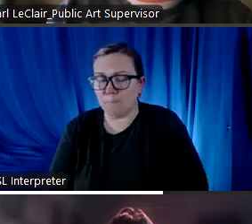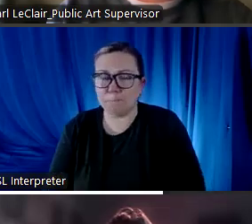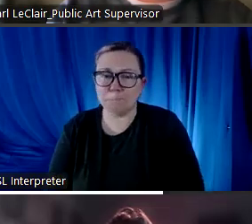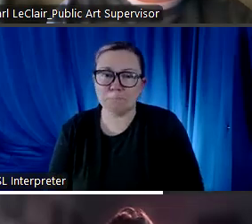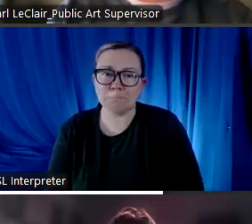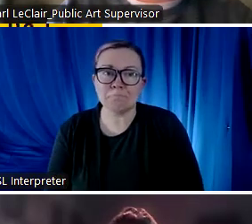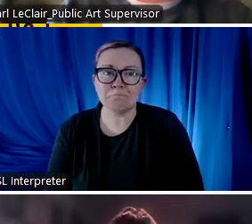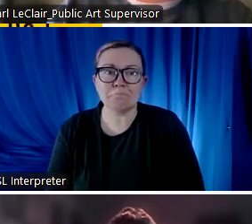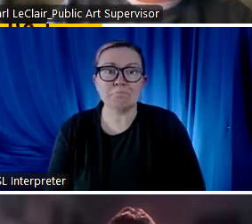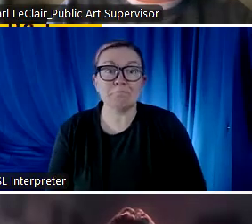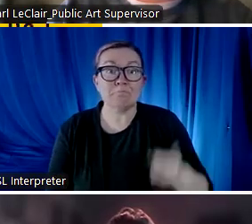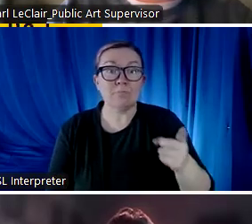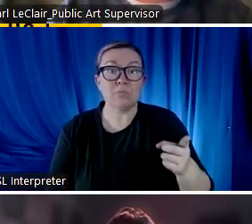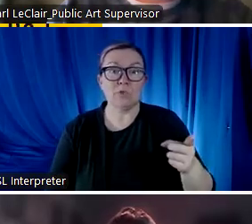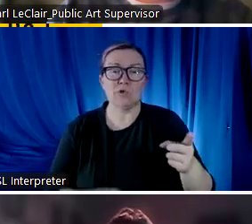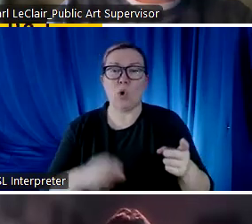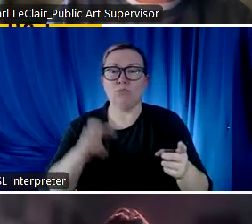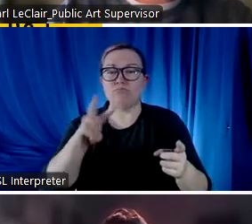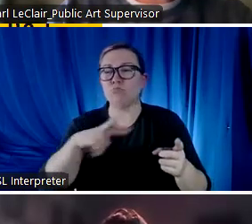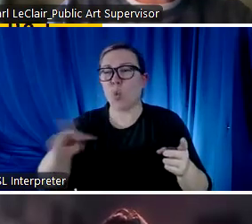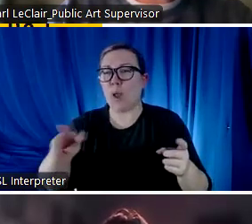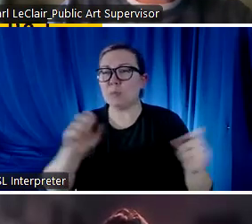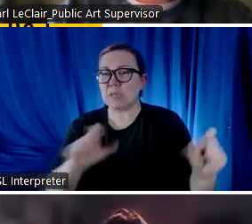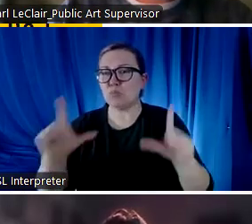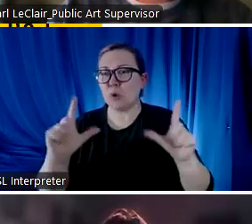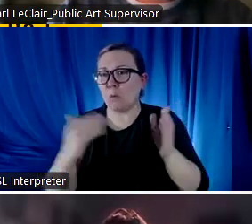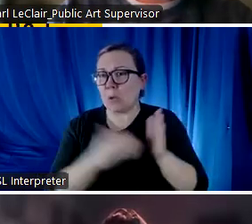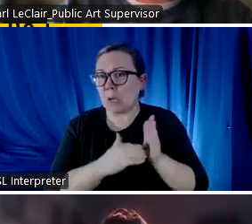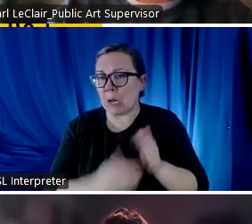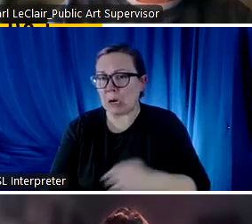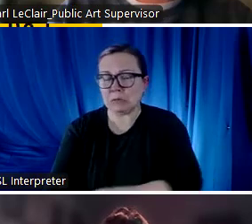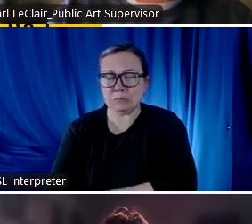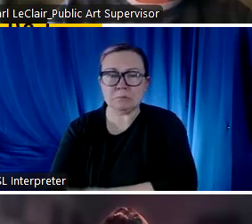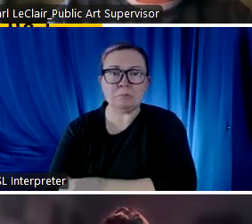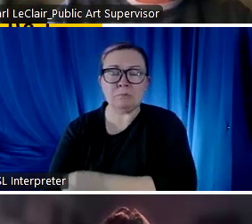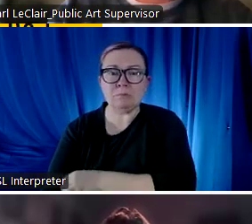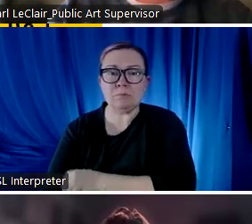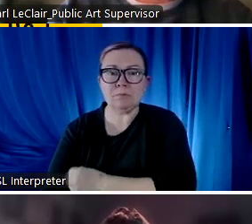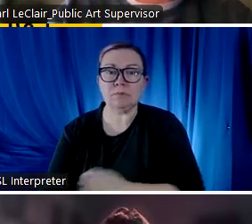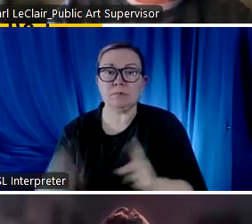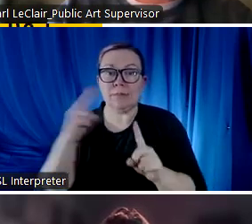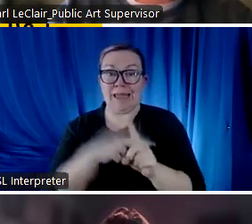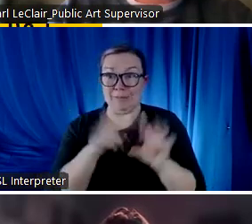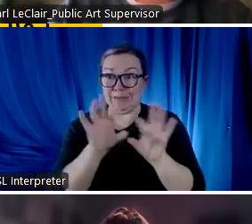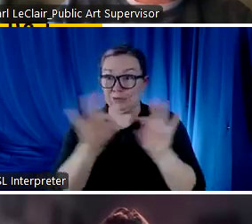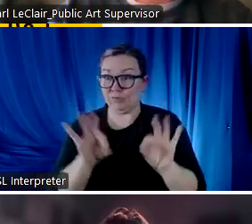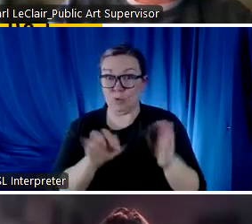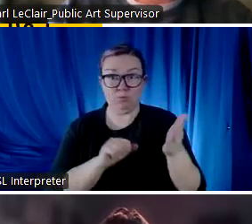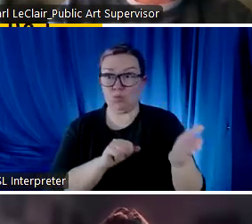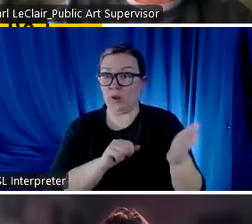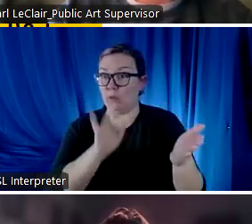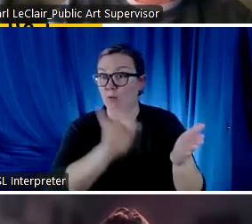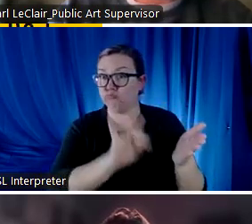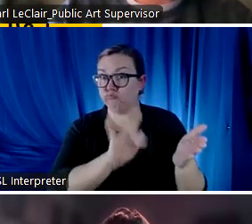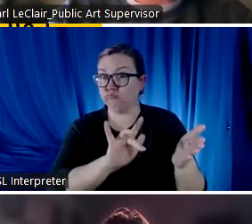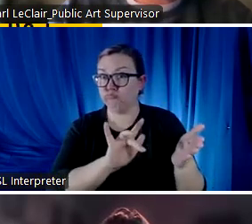So from here, I'm just going to go back out to the opportunities page. And then the application form is right here at the bottom